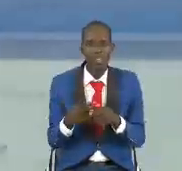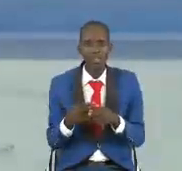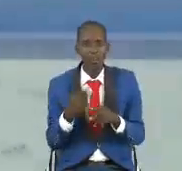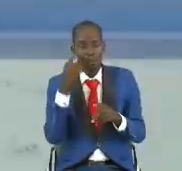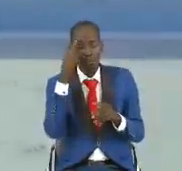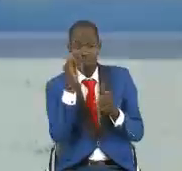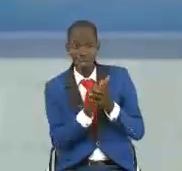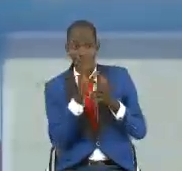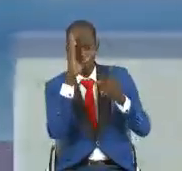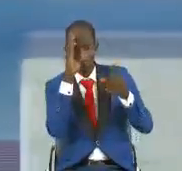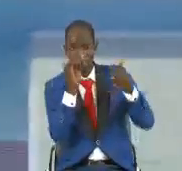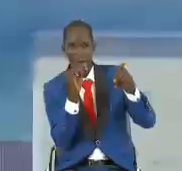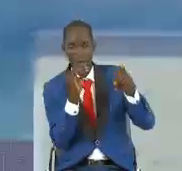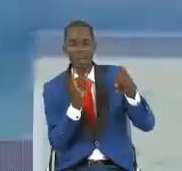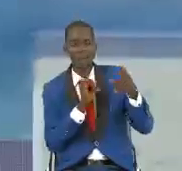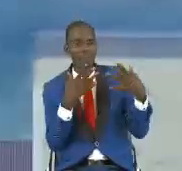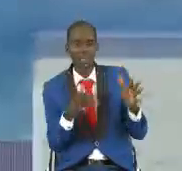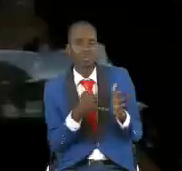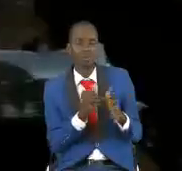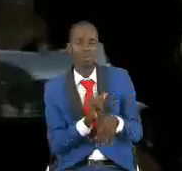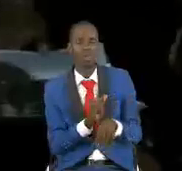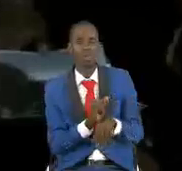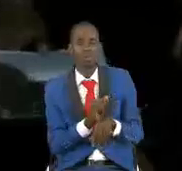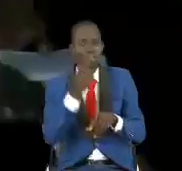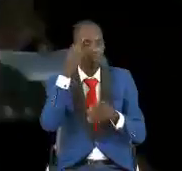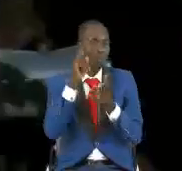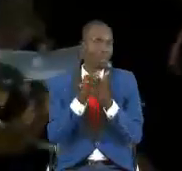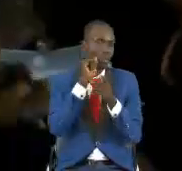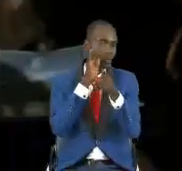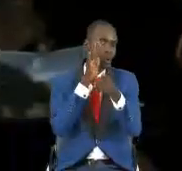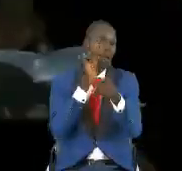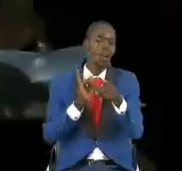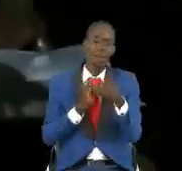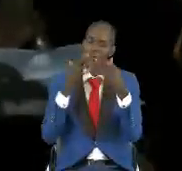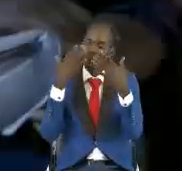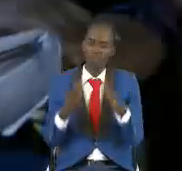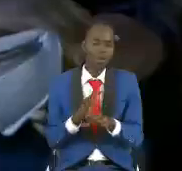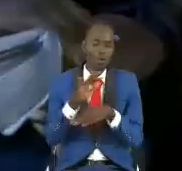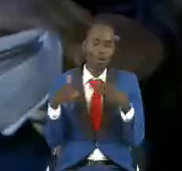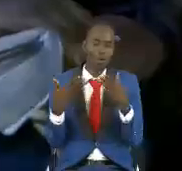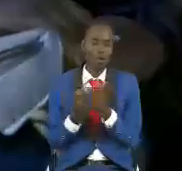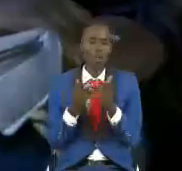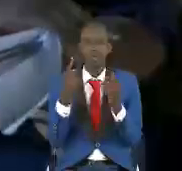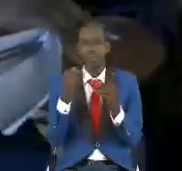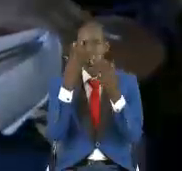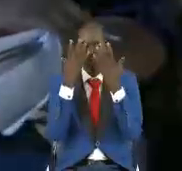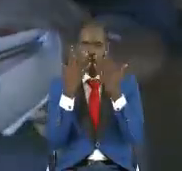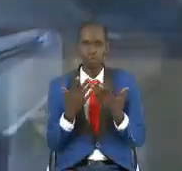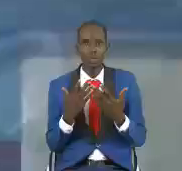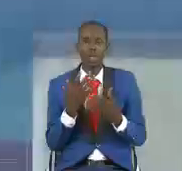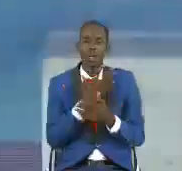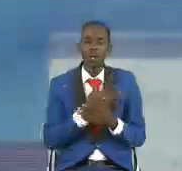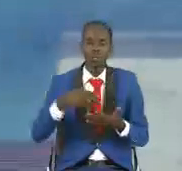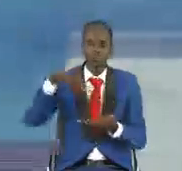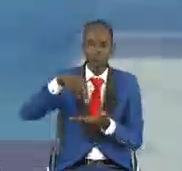man, I finished it. For that woman, I finished all the sorrows. And then he stands before the